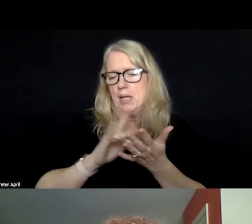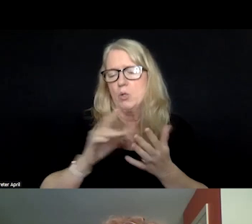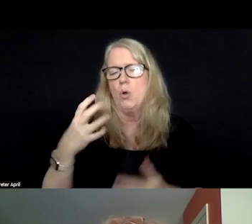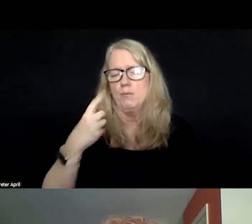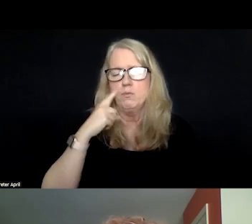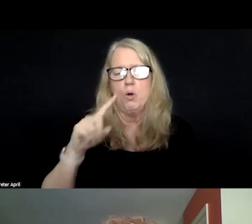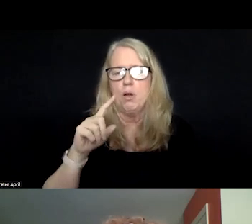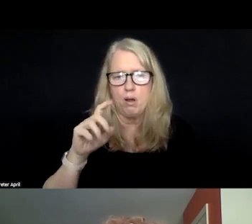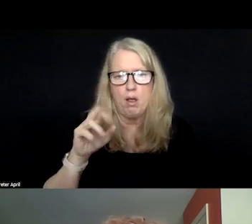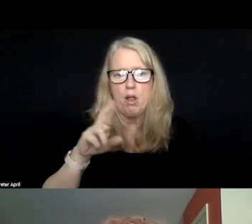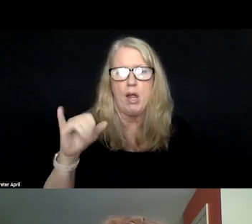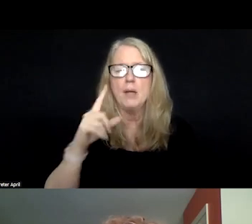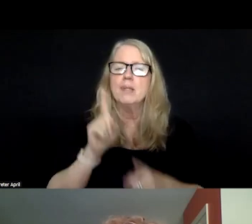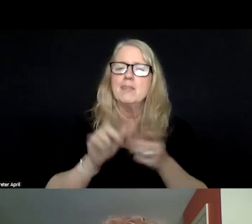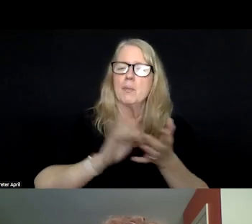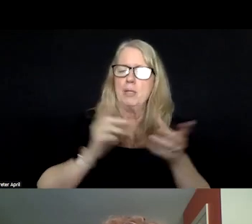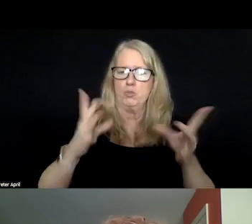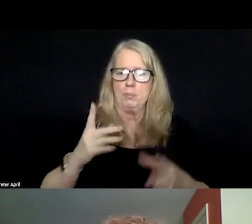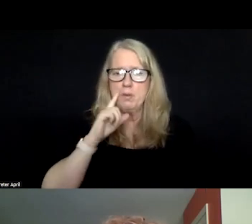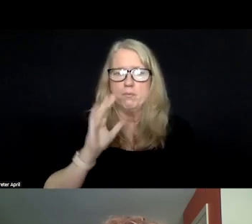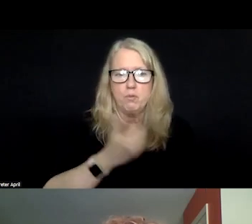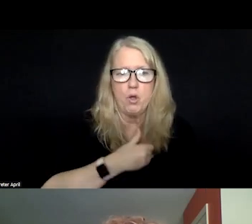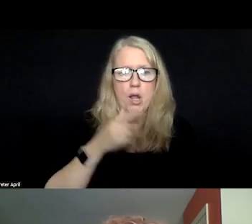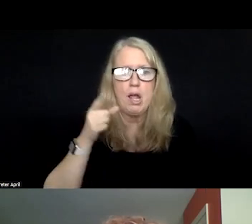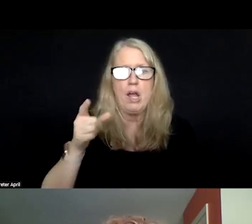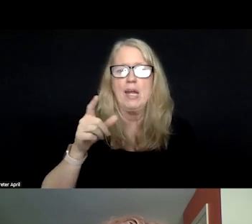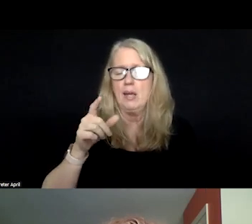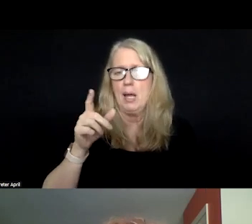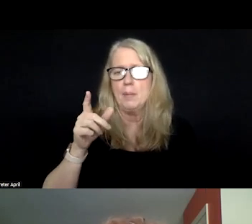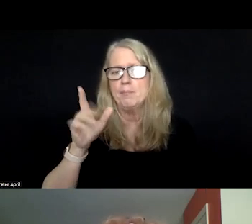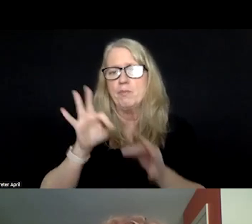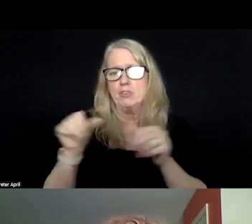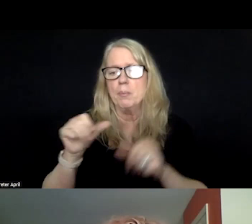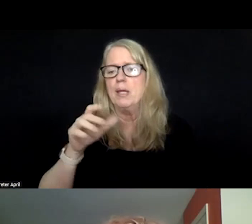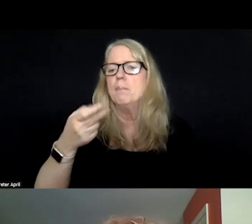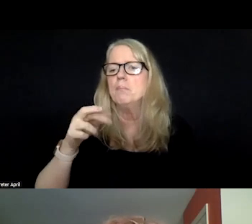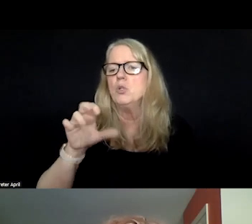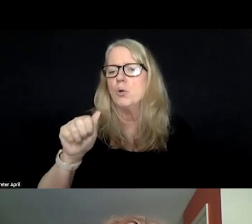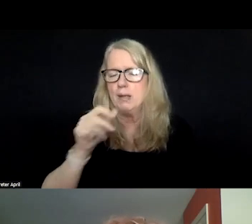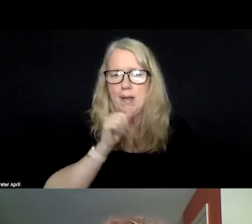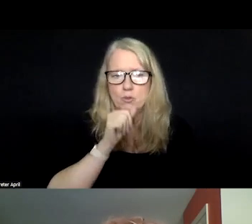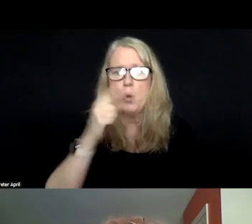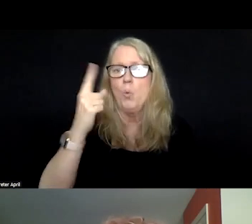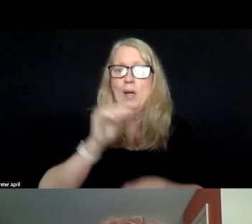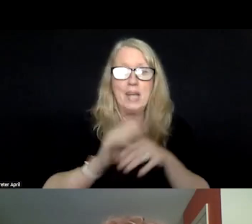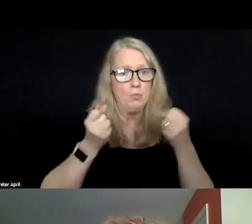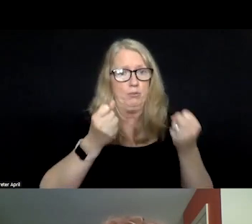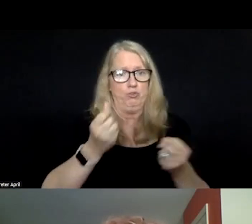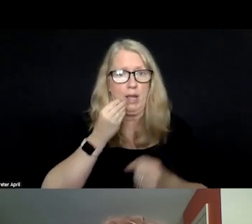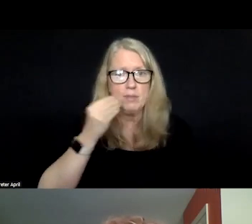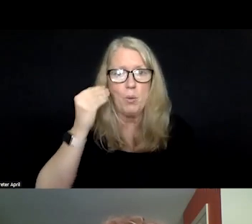assigned medical director for our flagship location in Peoria, Arizona. And one night on my way home, I